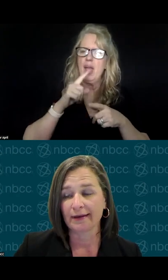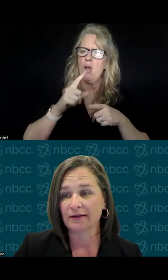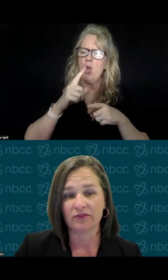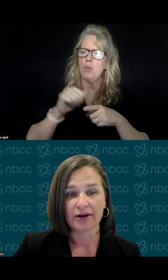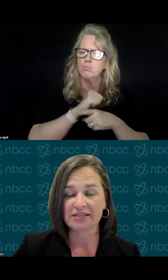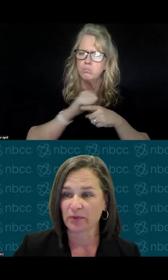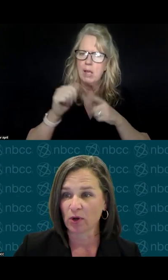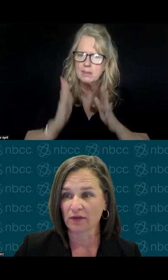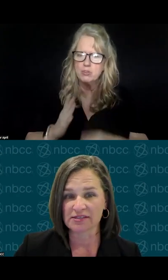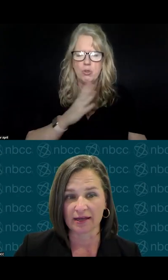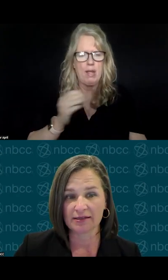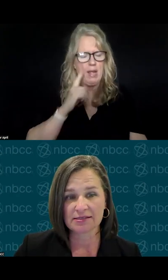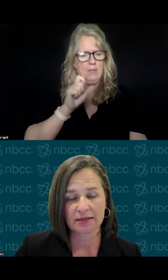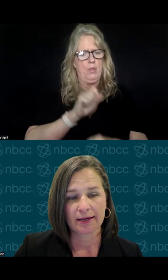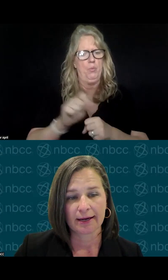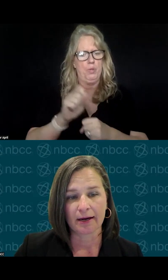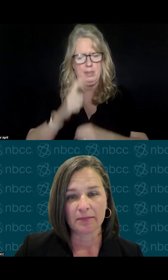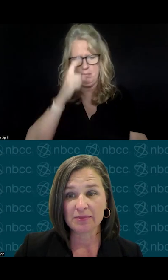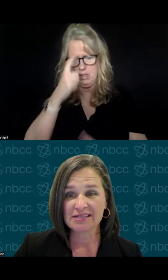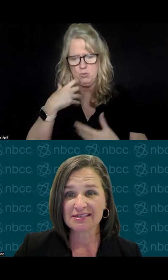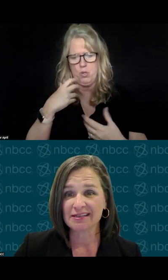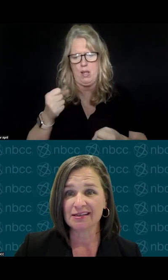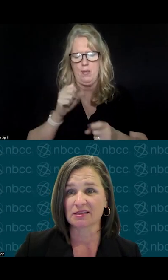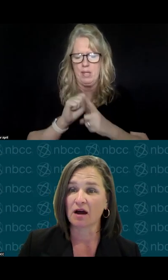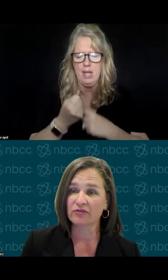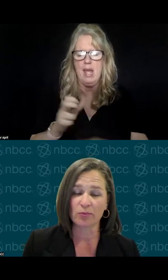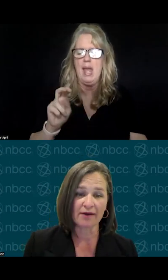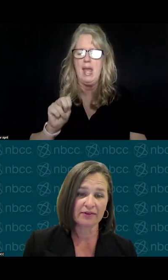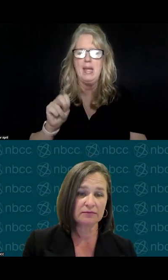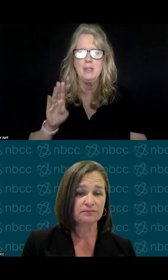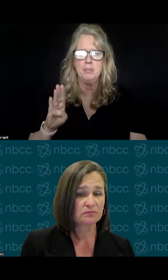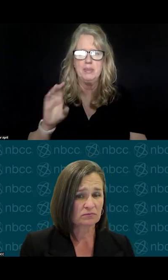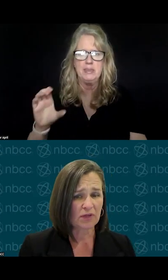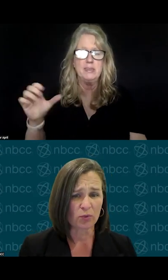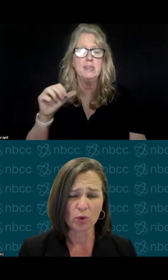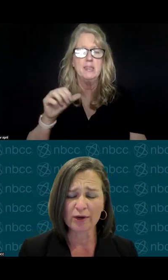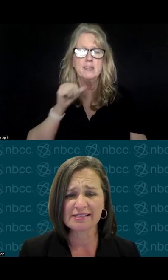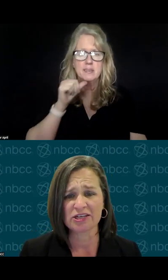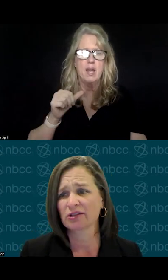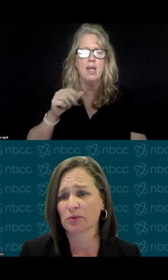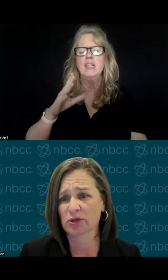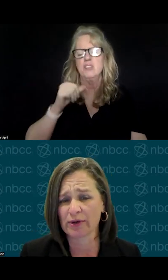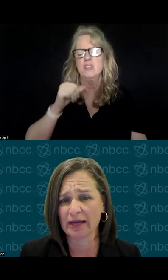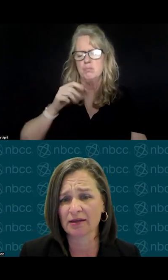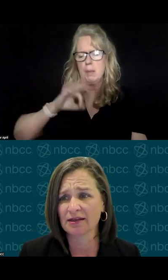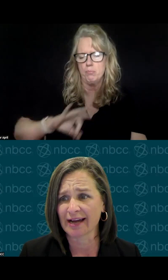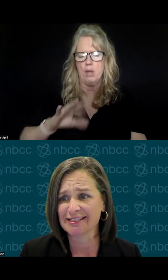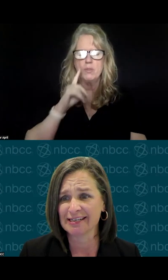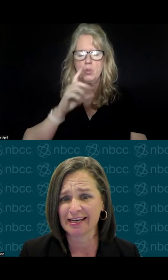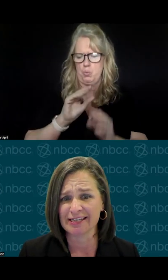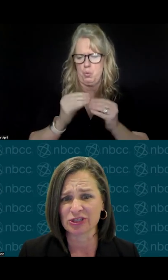work in various mental health settings. NBCC is a not-for-profit. We're an organization that was created